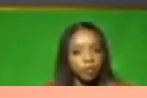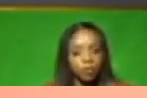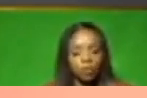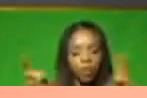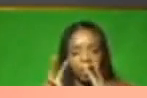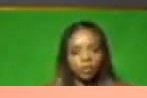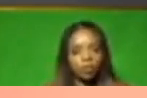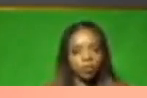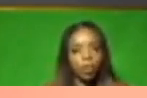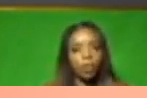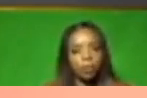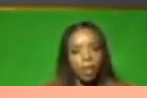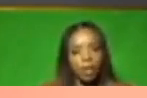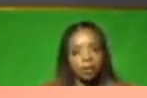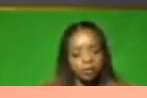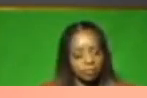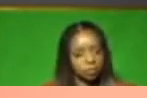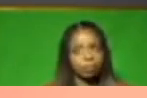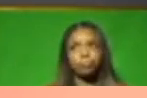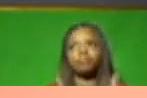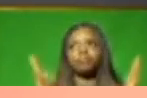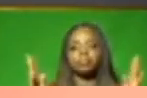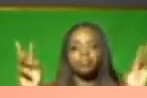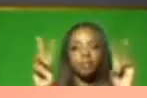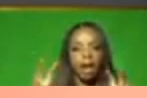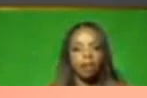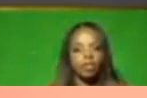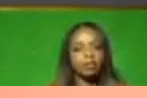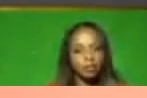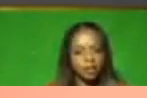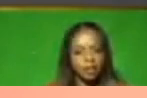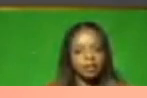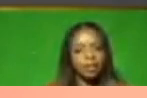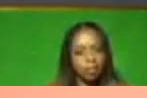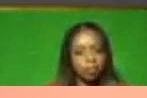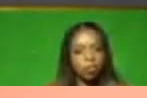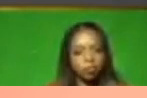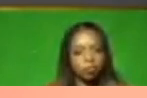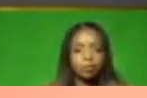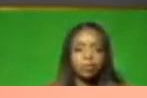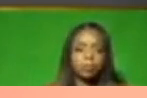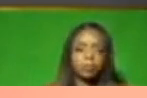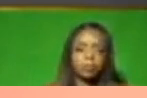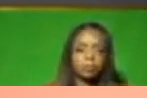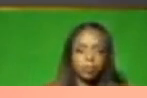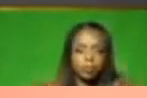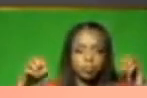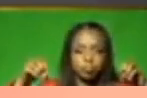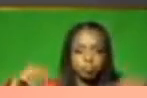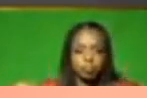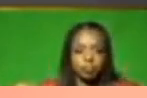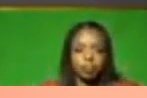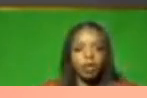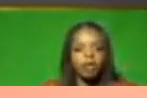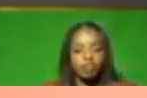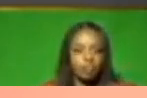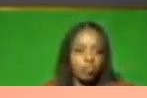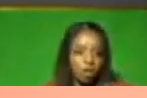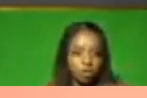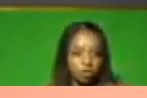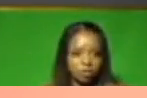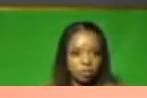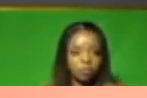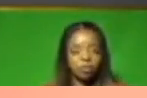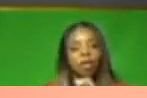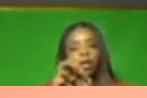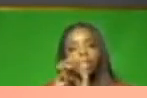power stations, which produce the bulk of our electricity. Regulatory